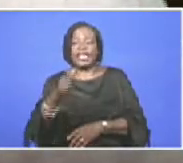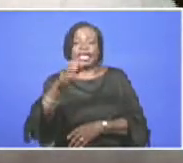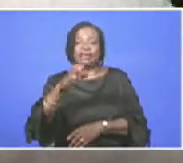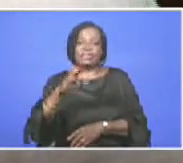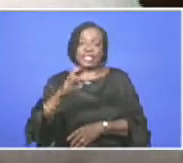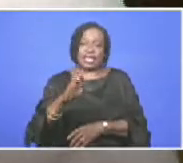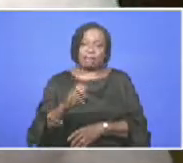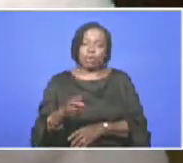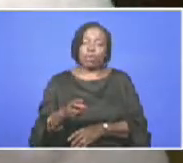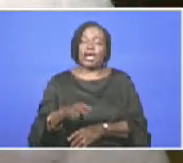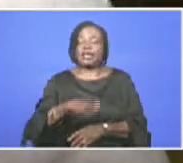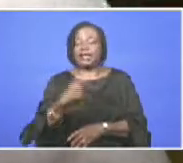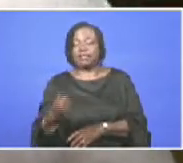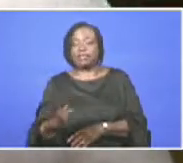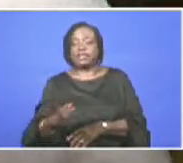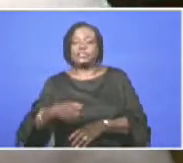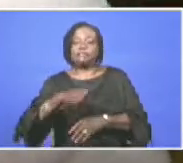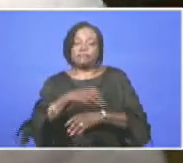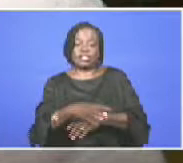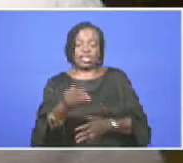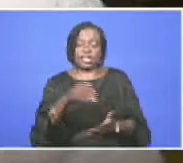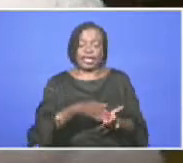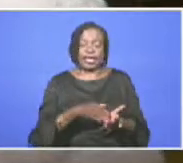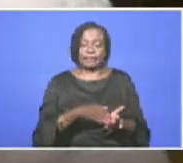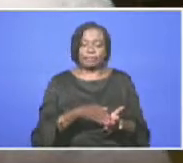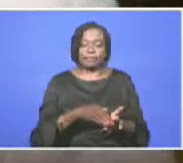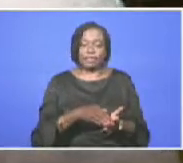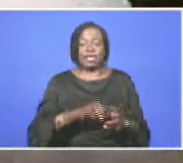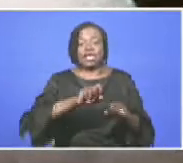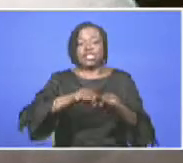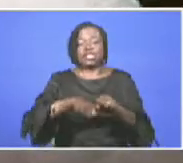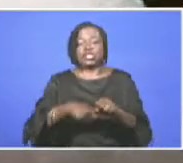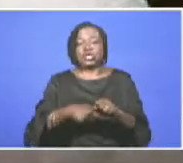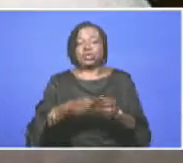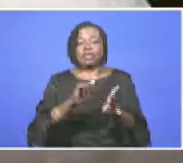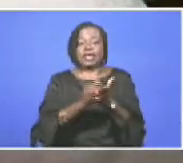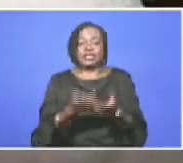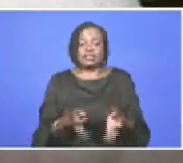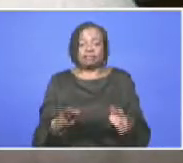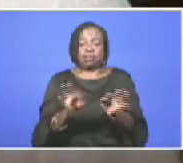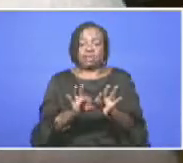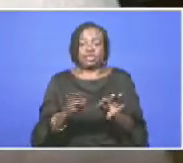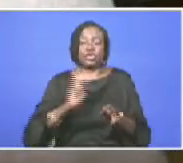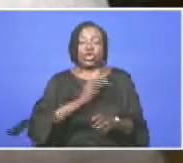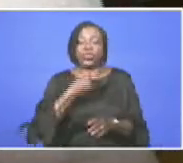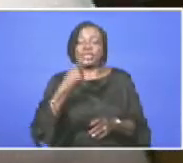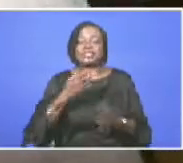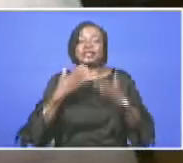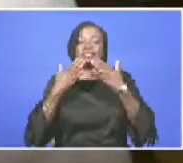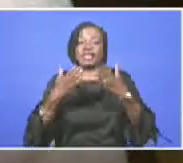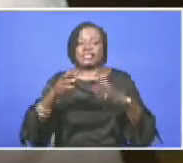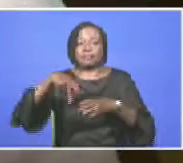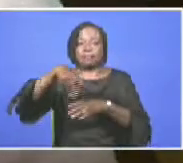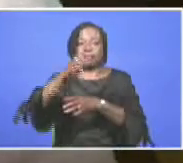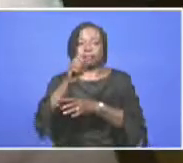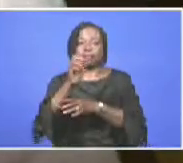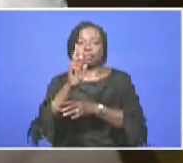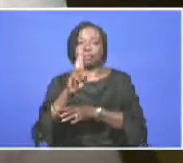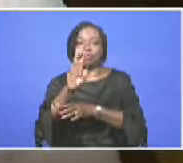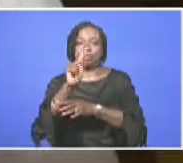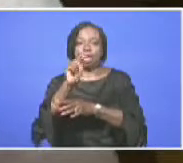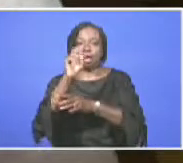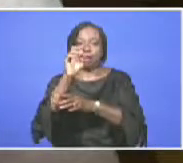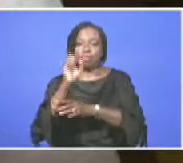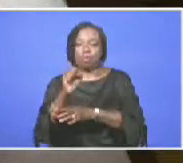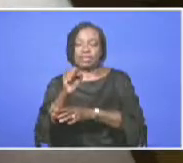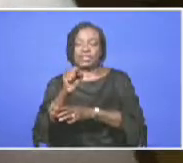flush again to ensure it's going through the body. So that's truly important. And we say thanks to Ports International for assisting us with that, because